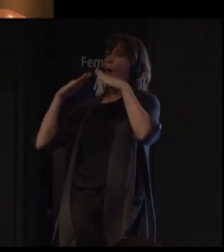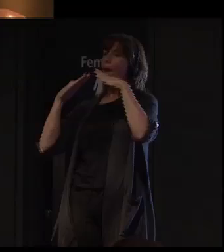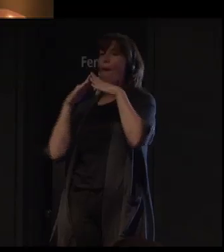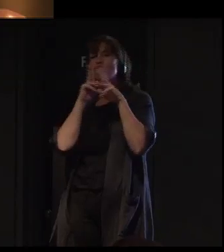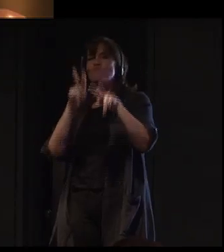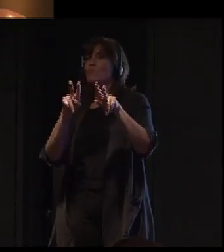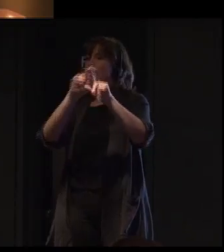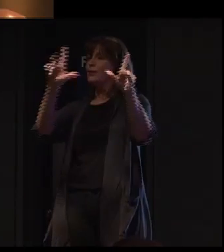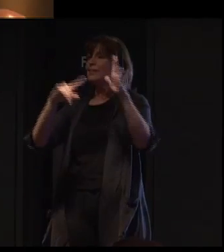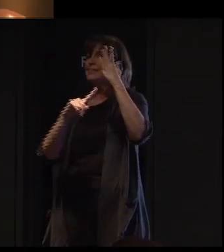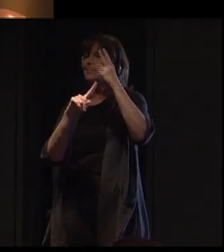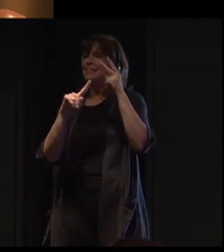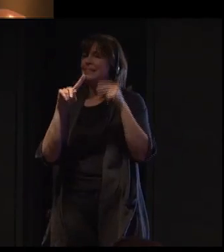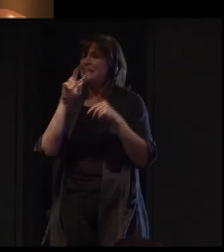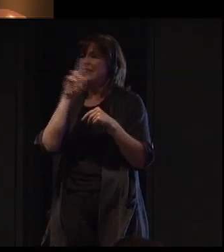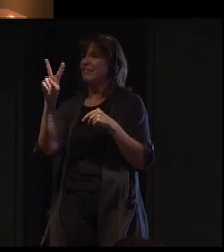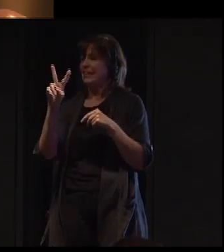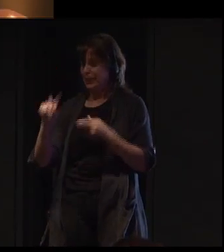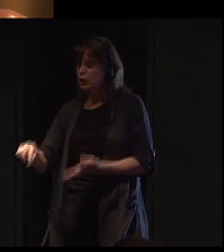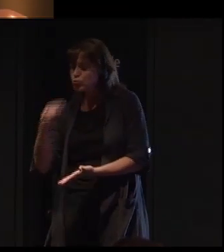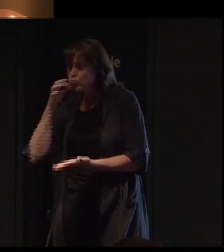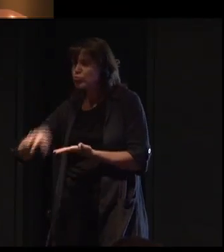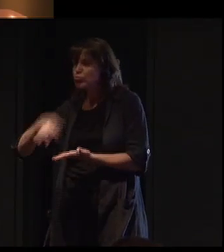beer in the freezer, peanuts on the table.